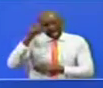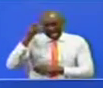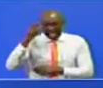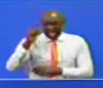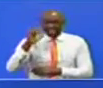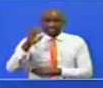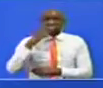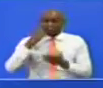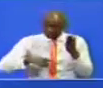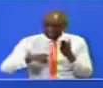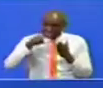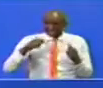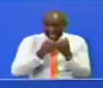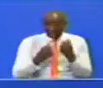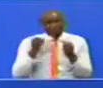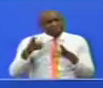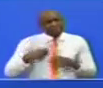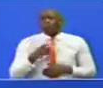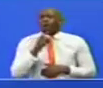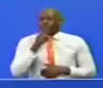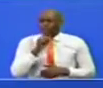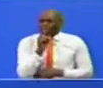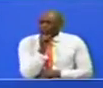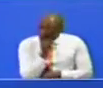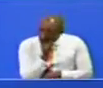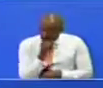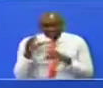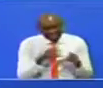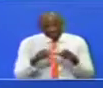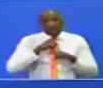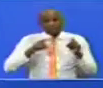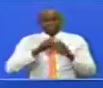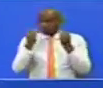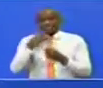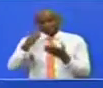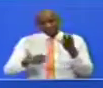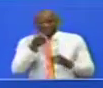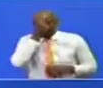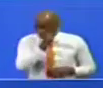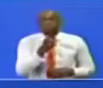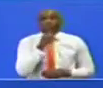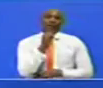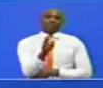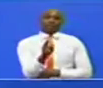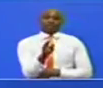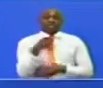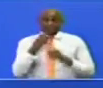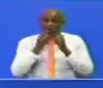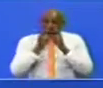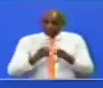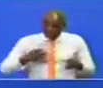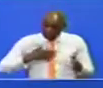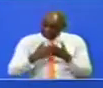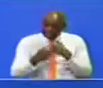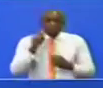The incident revealed the silent suffering of the boy child that society seemingly appears to have ignored. Our reporter Timothy Otieno explores